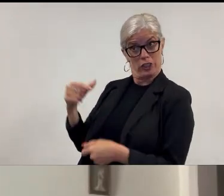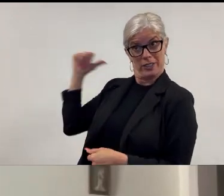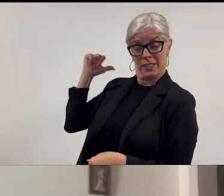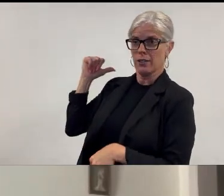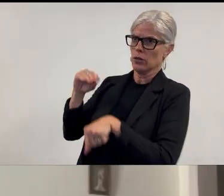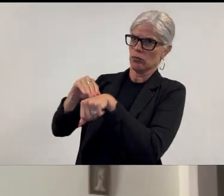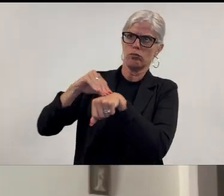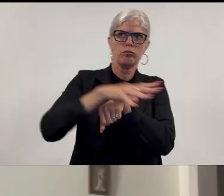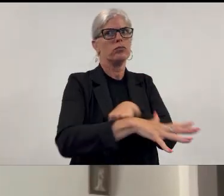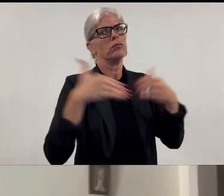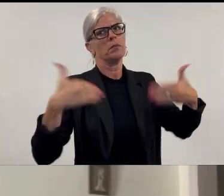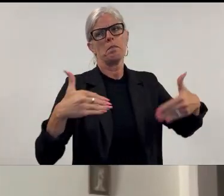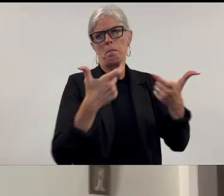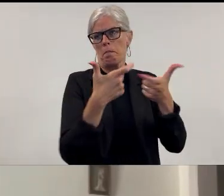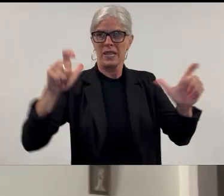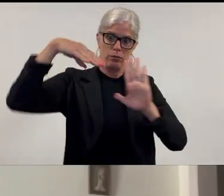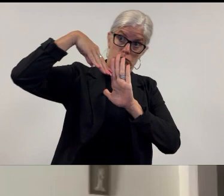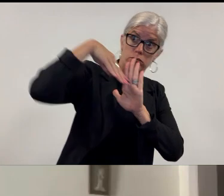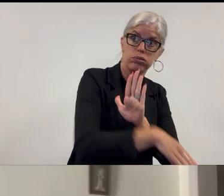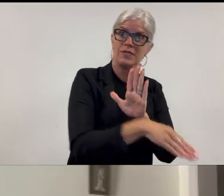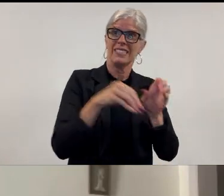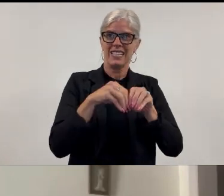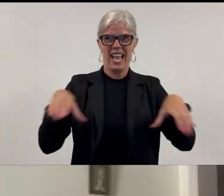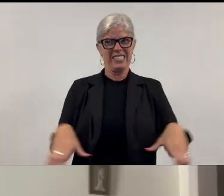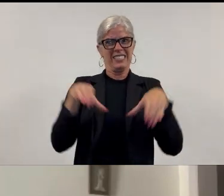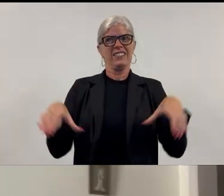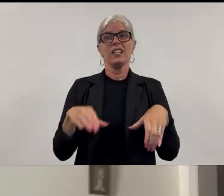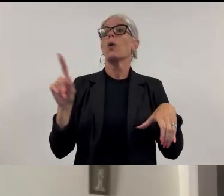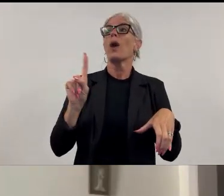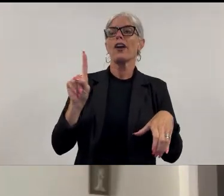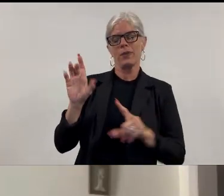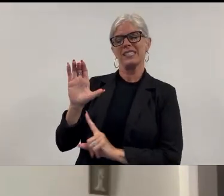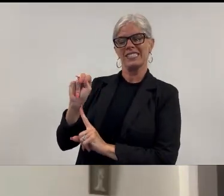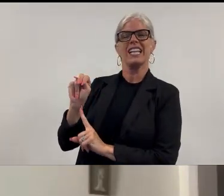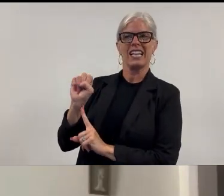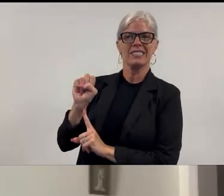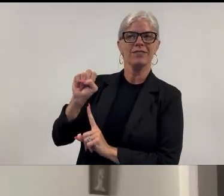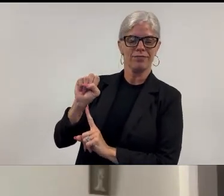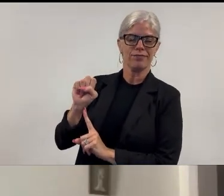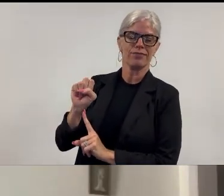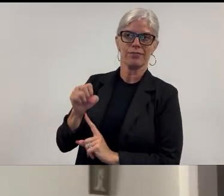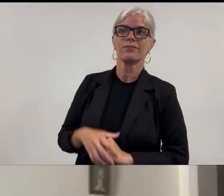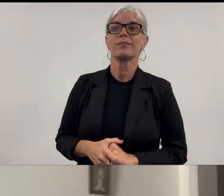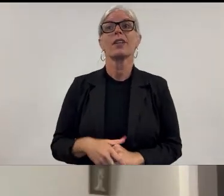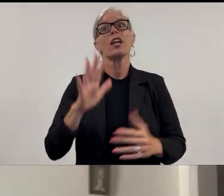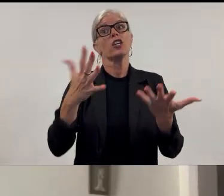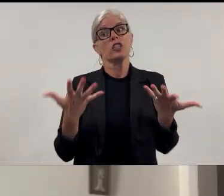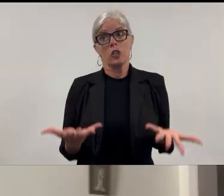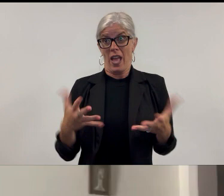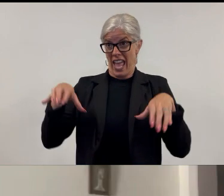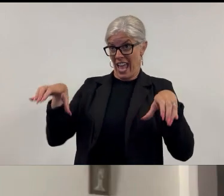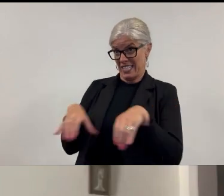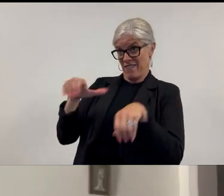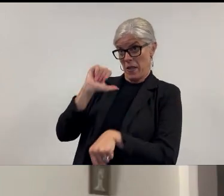that spinal cord injury induces a tremendous drop in the amount of activity in the central